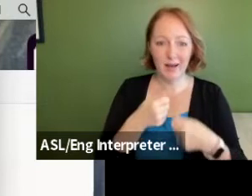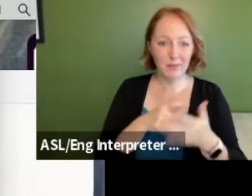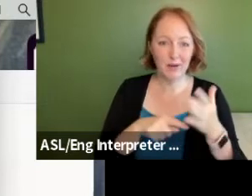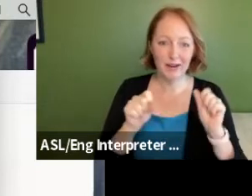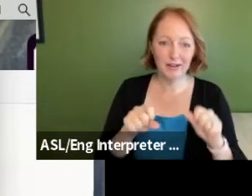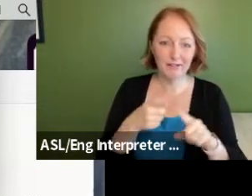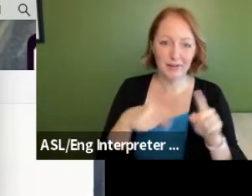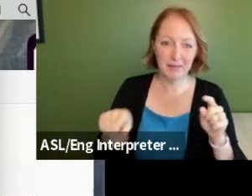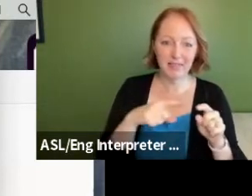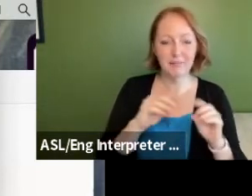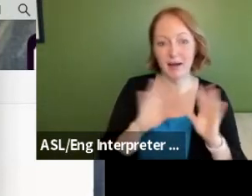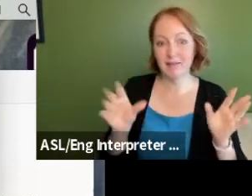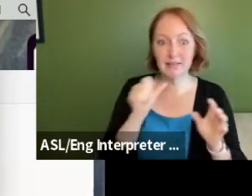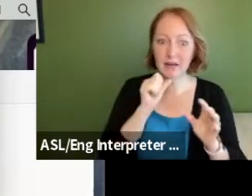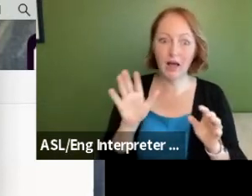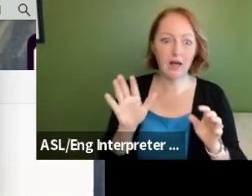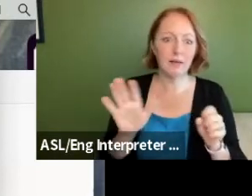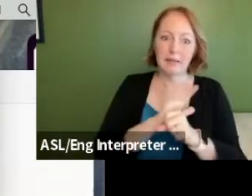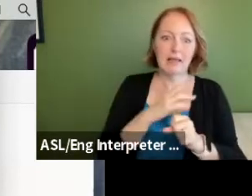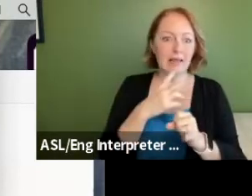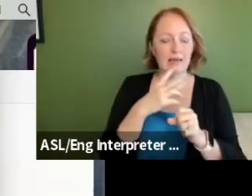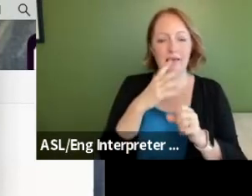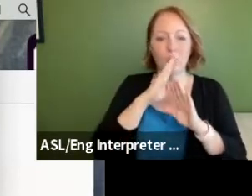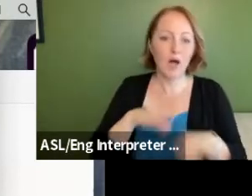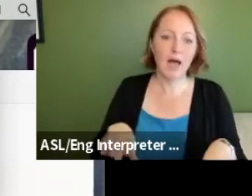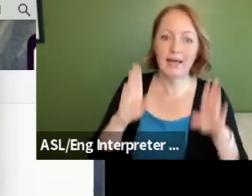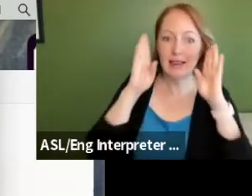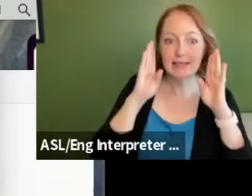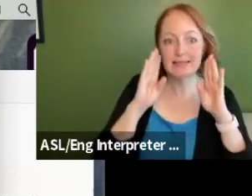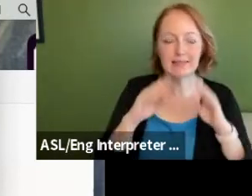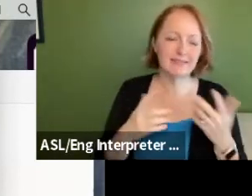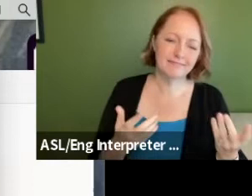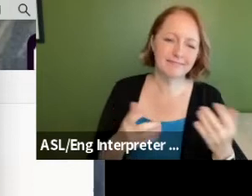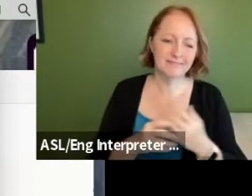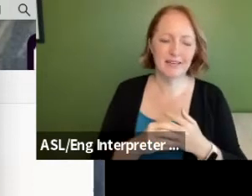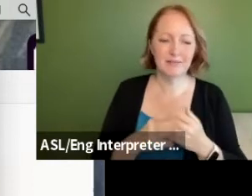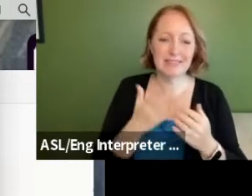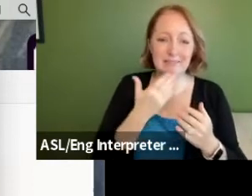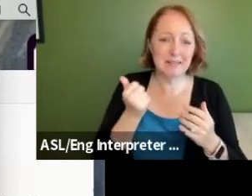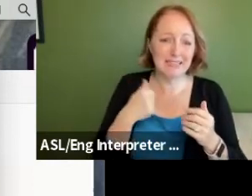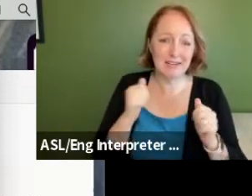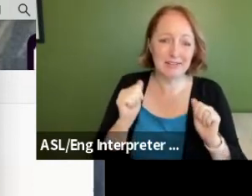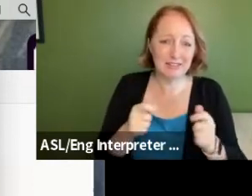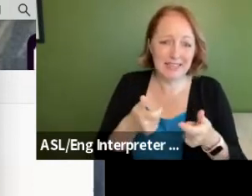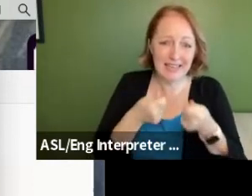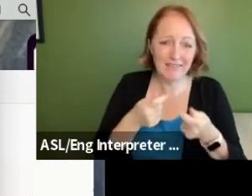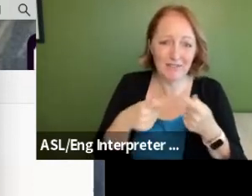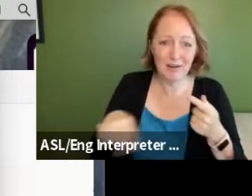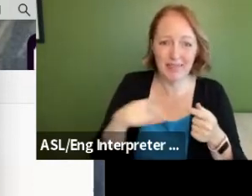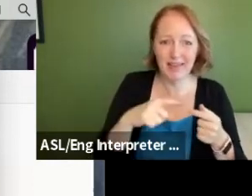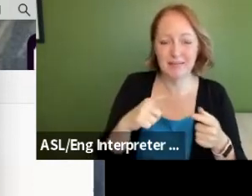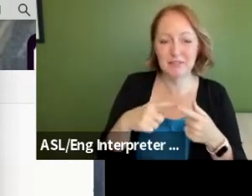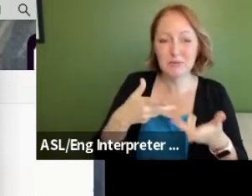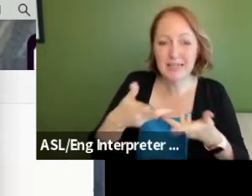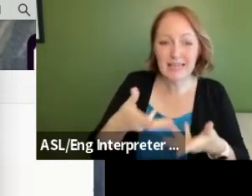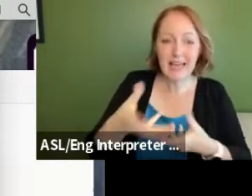obviously they weren't all like completely, you know, quiet and listening, but like it was the best that I can get from them in terms of just